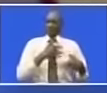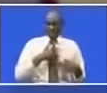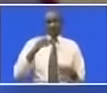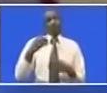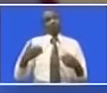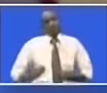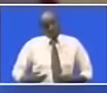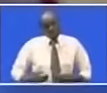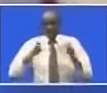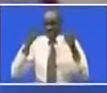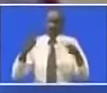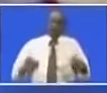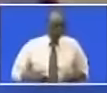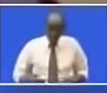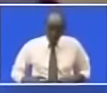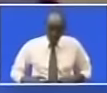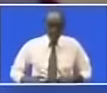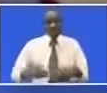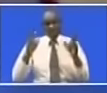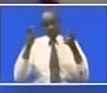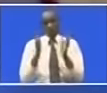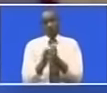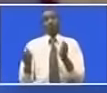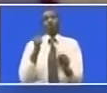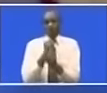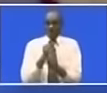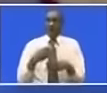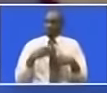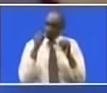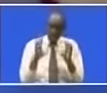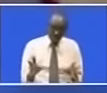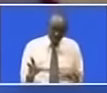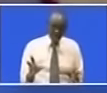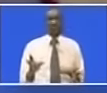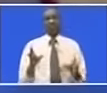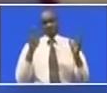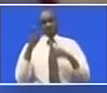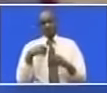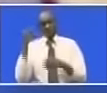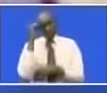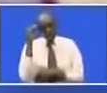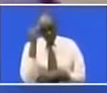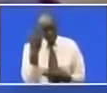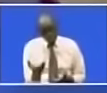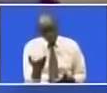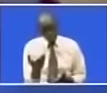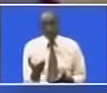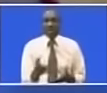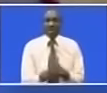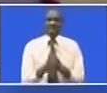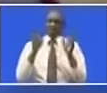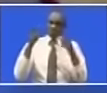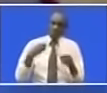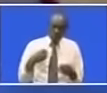about the issues of the youth. Issues of employment, issues of education, issues